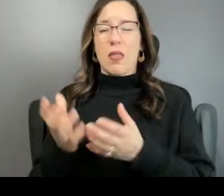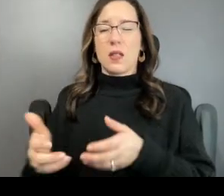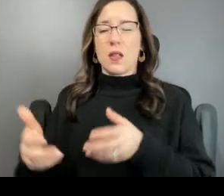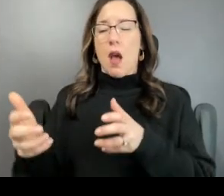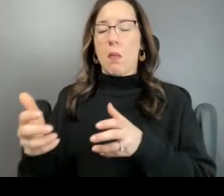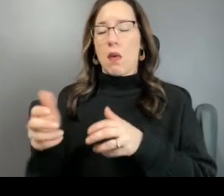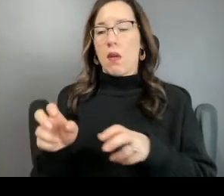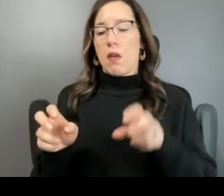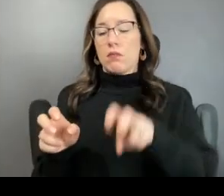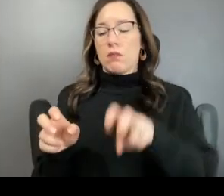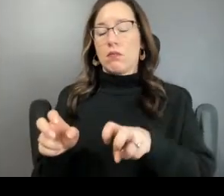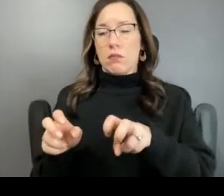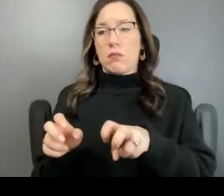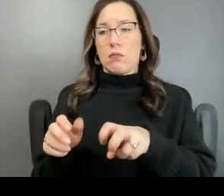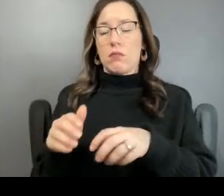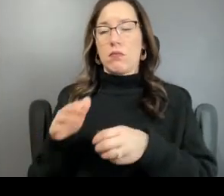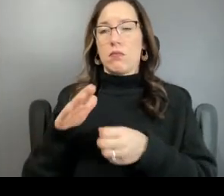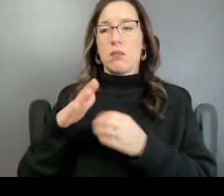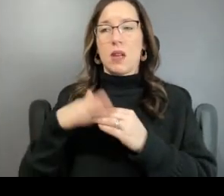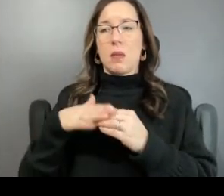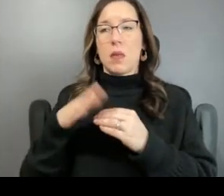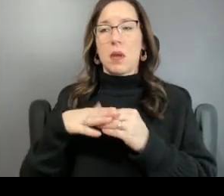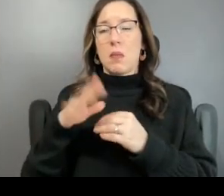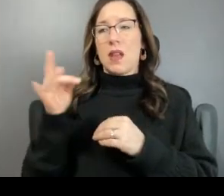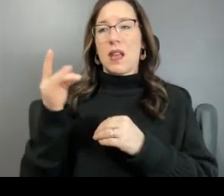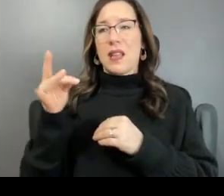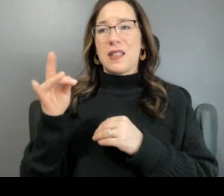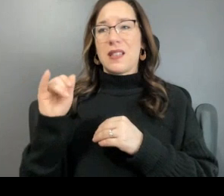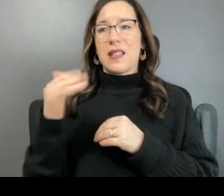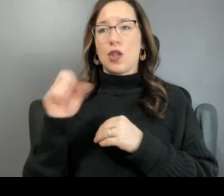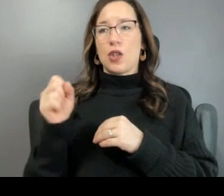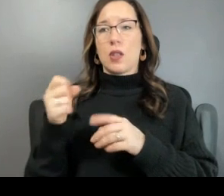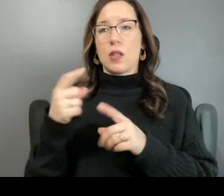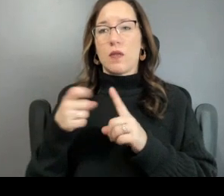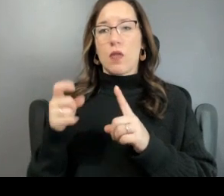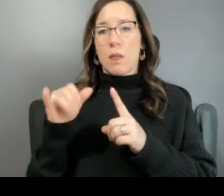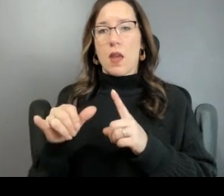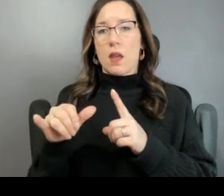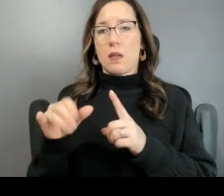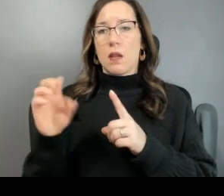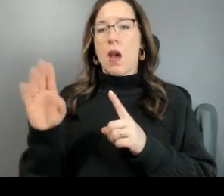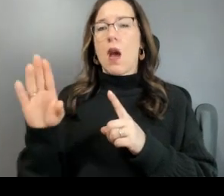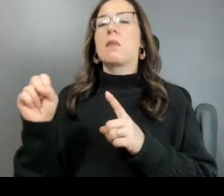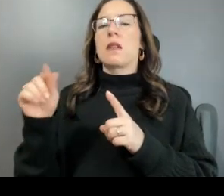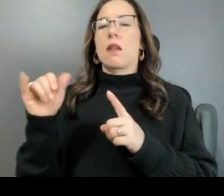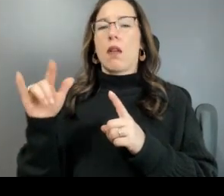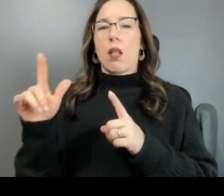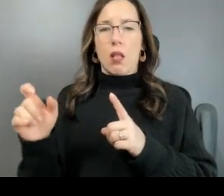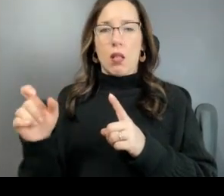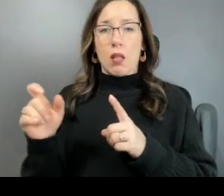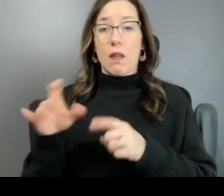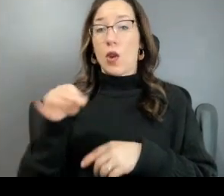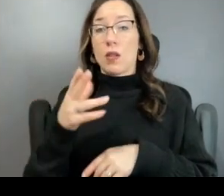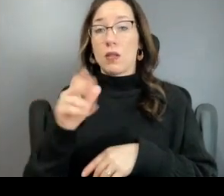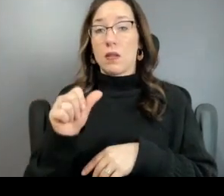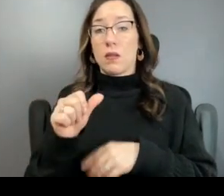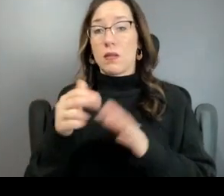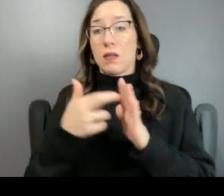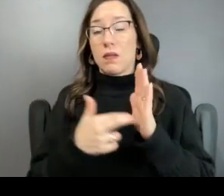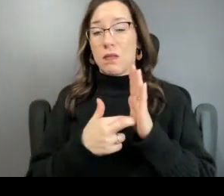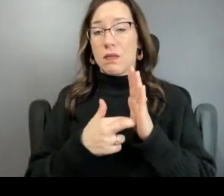fixture is a minimum of 18 inches from the obstacle. The Fair Housing Act Guidelines diagrams